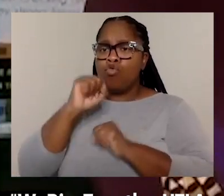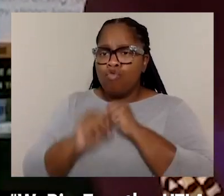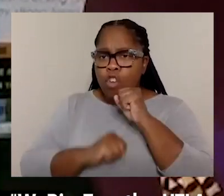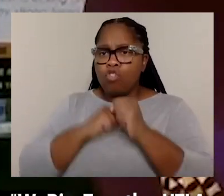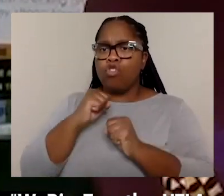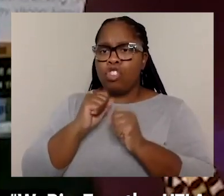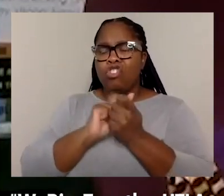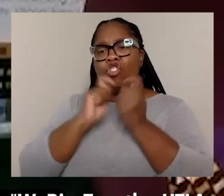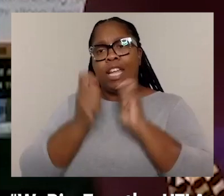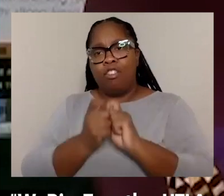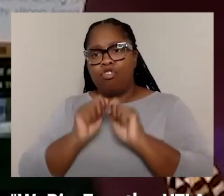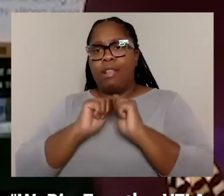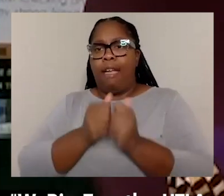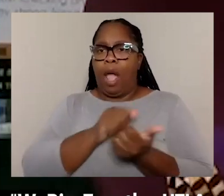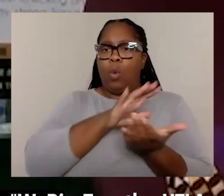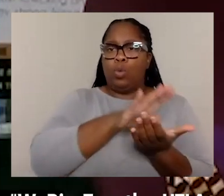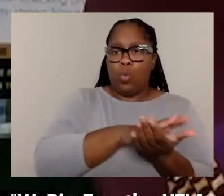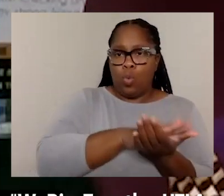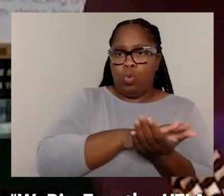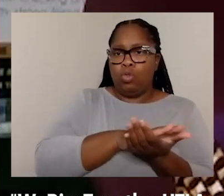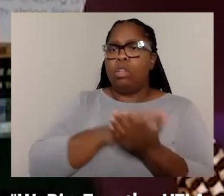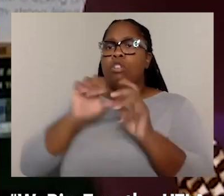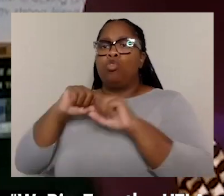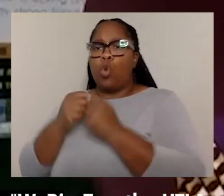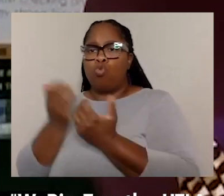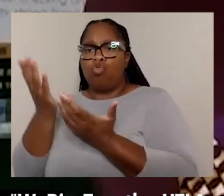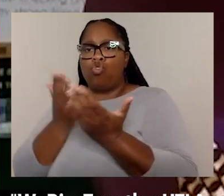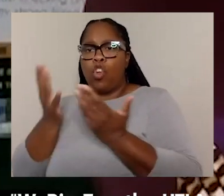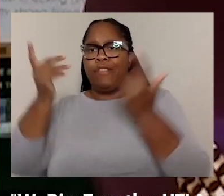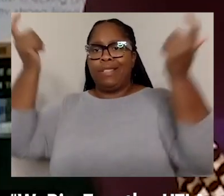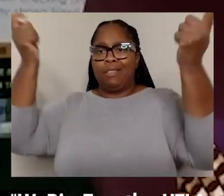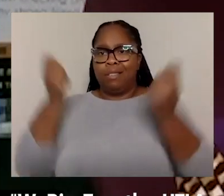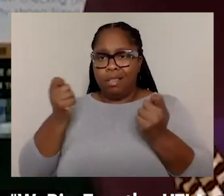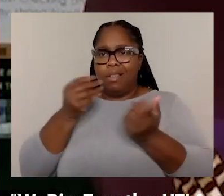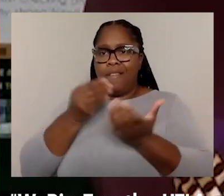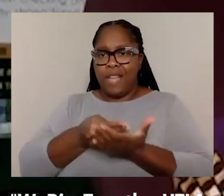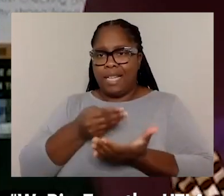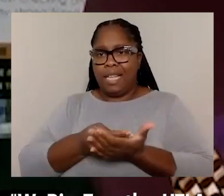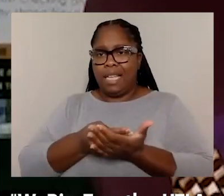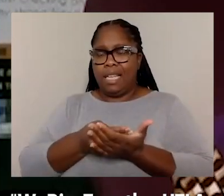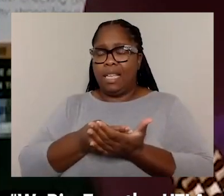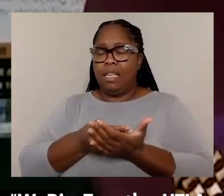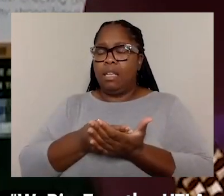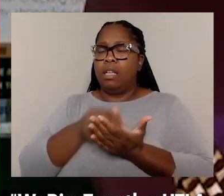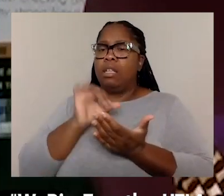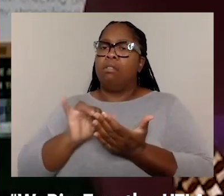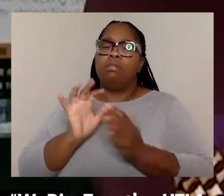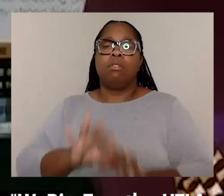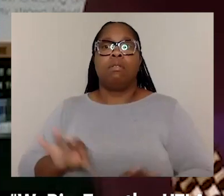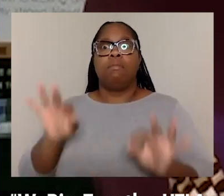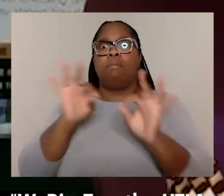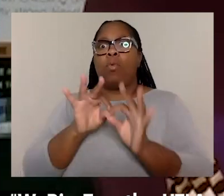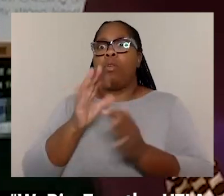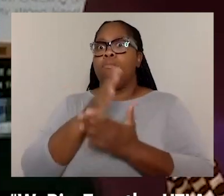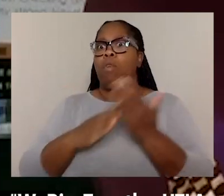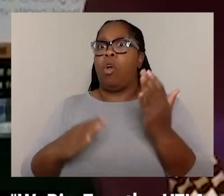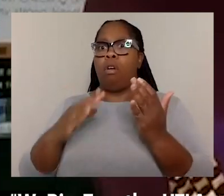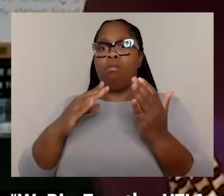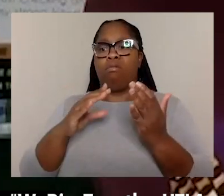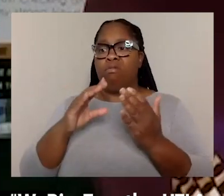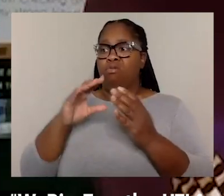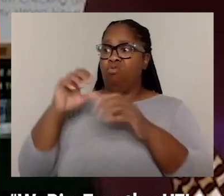social services are funded. It is a key piece of dismantling